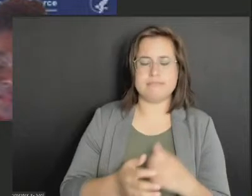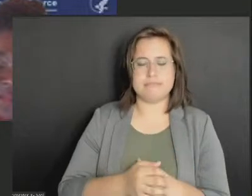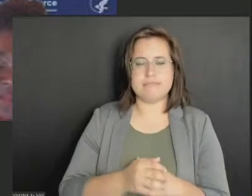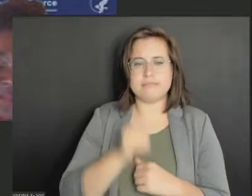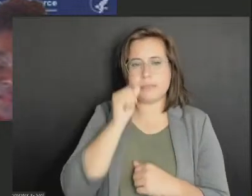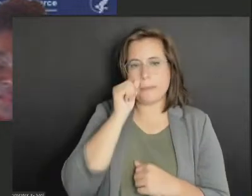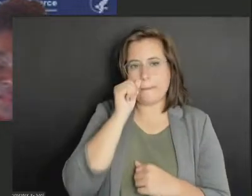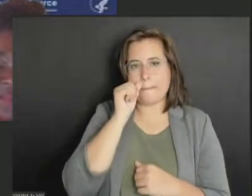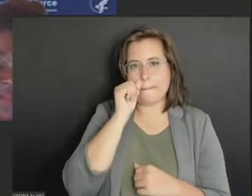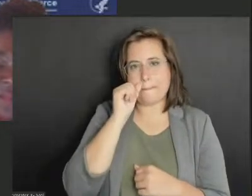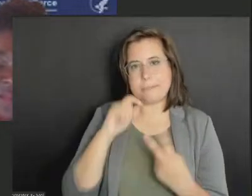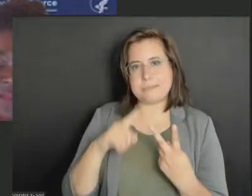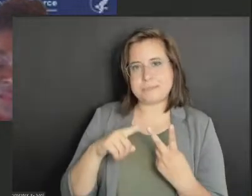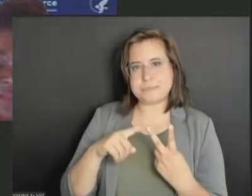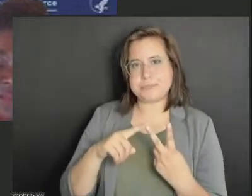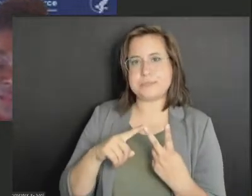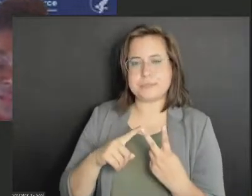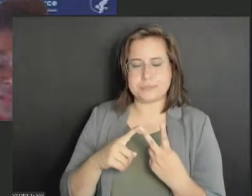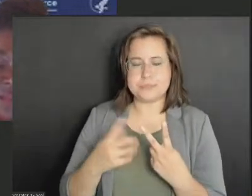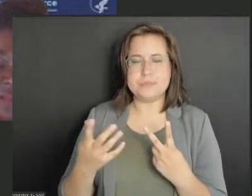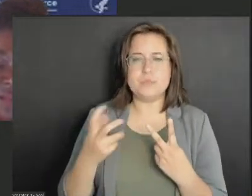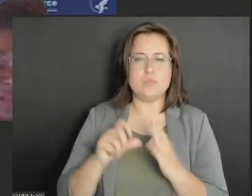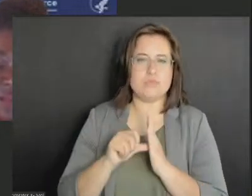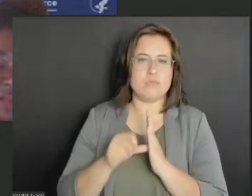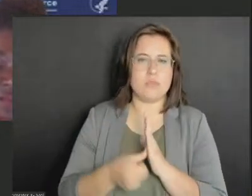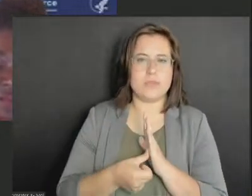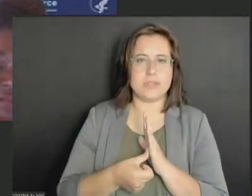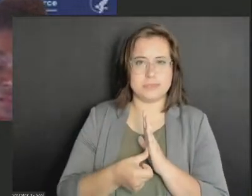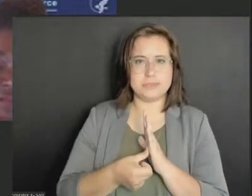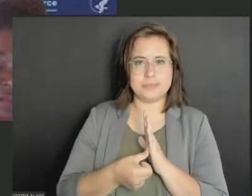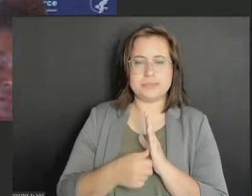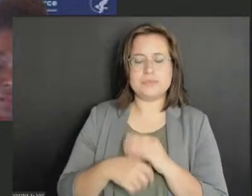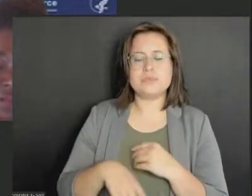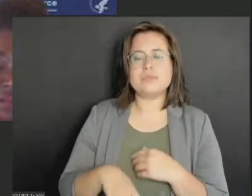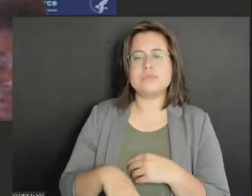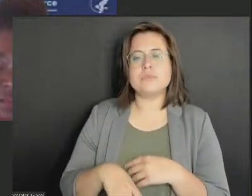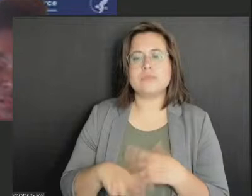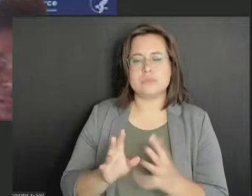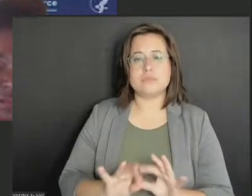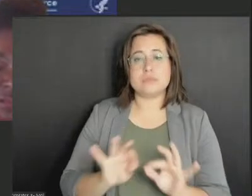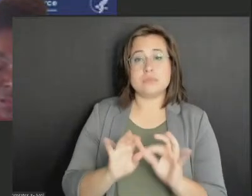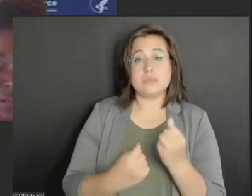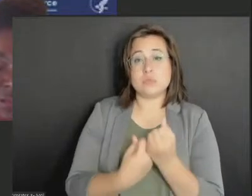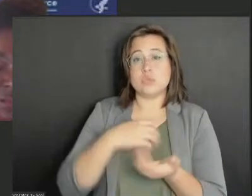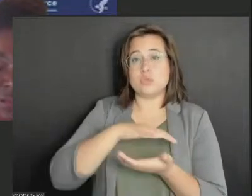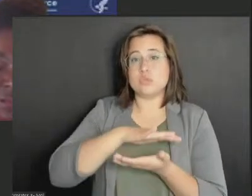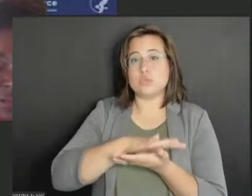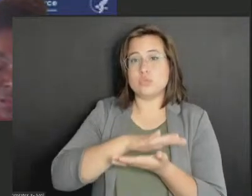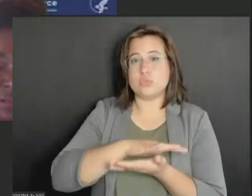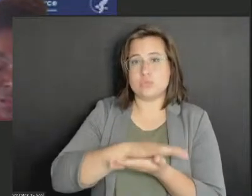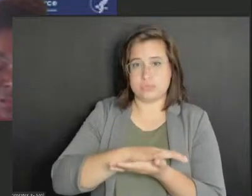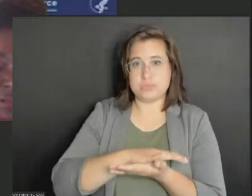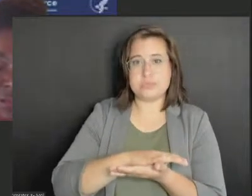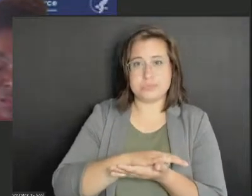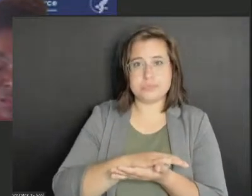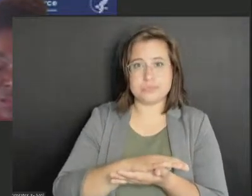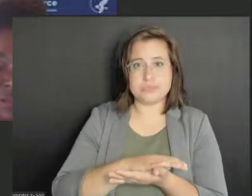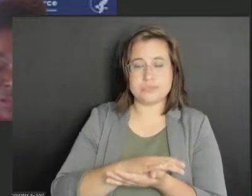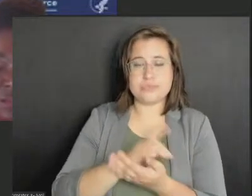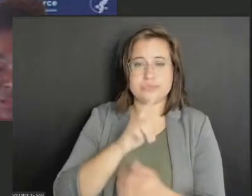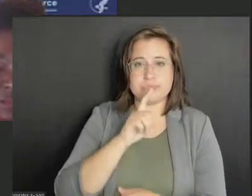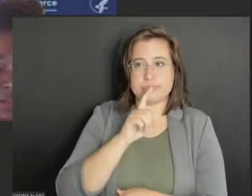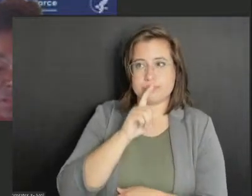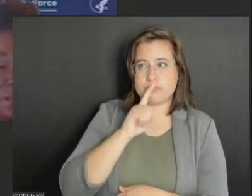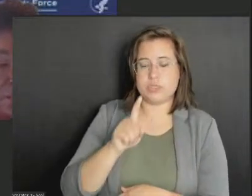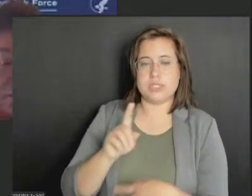And then my second one, I just want to emphasize the importance of supporting schools and really meeting the comprehensive needs of our